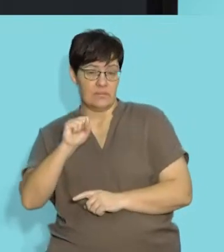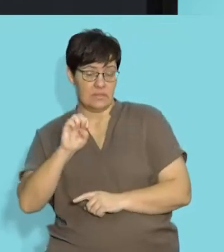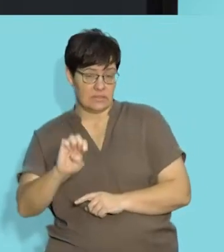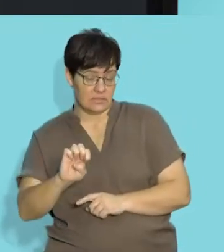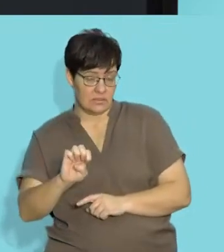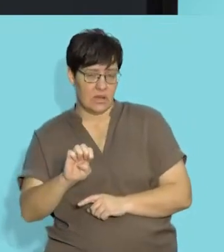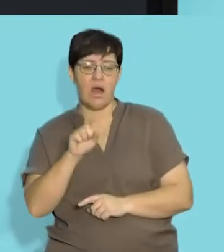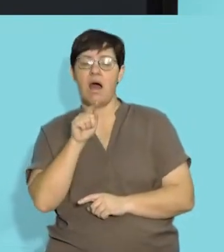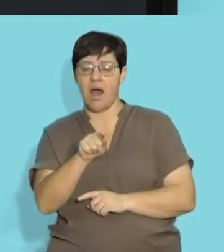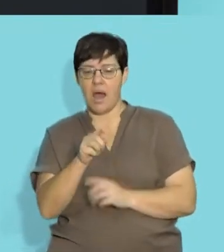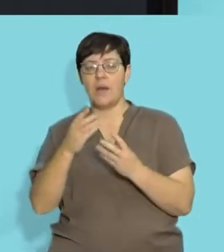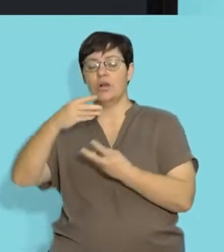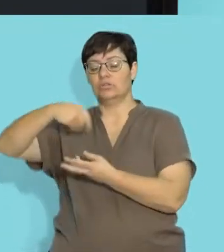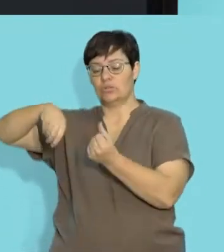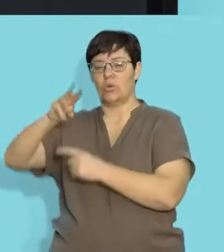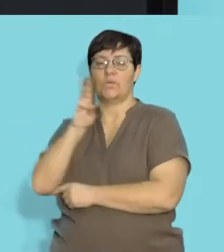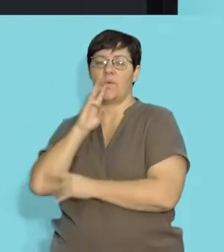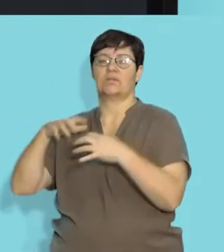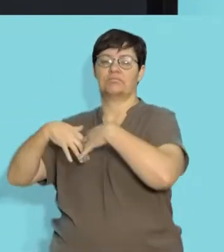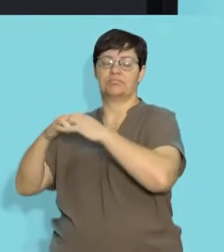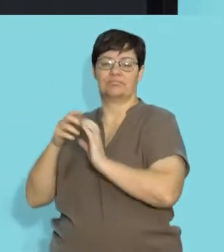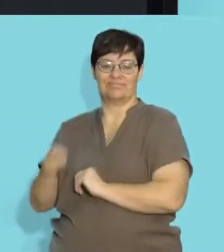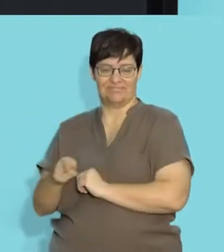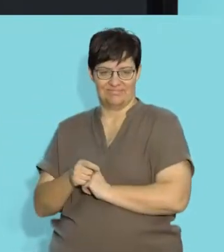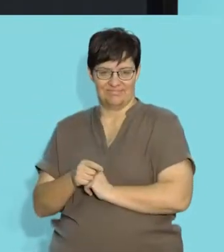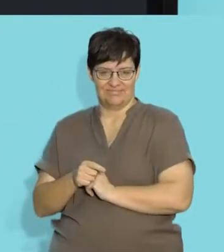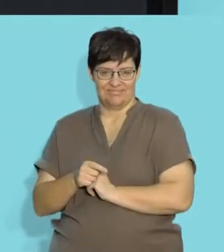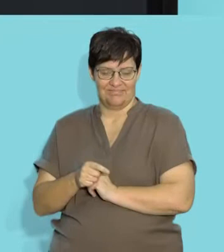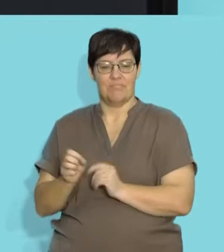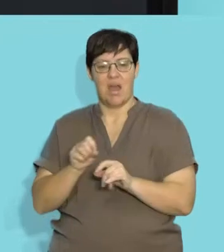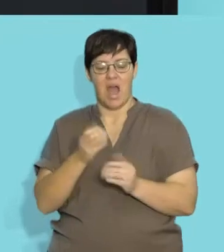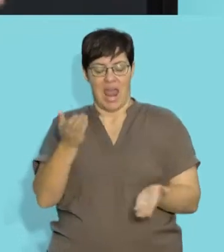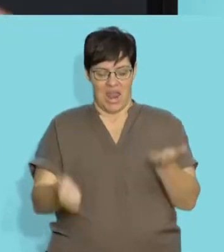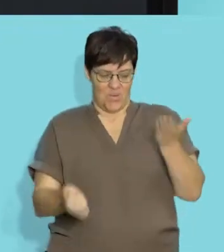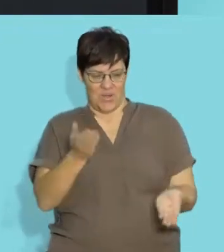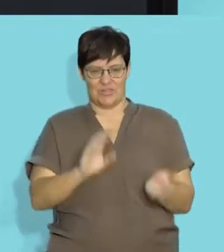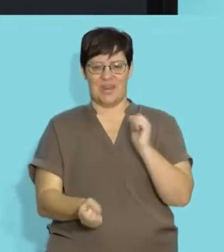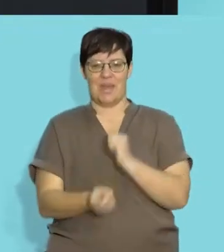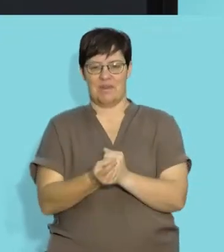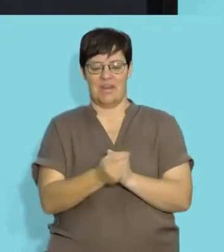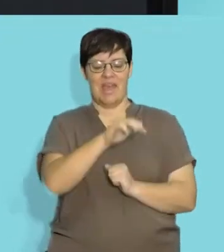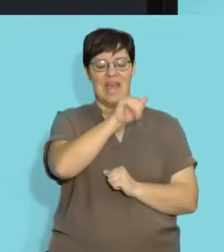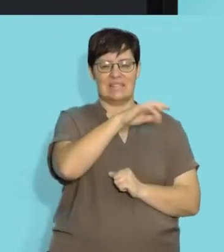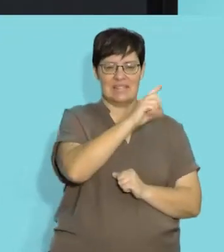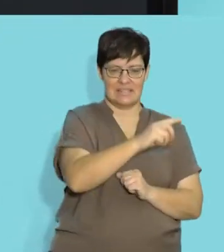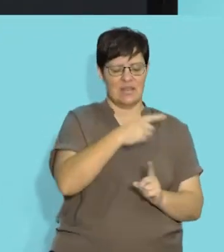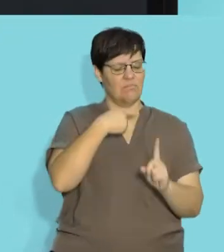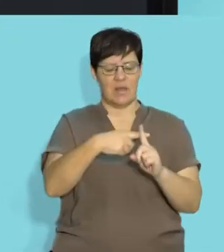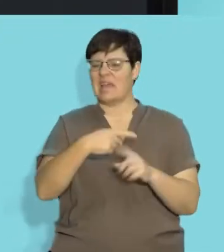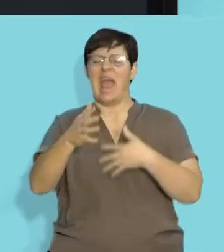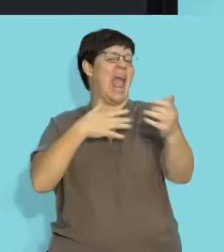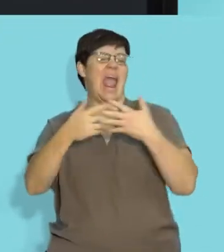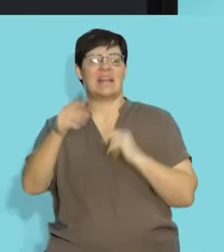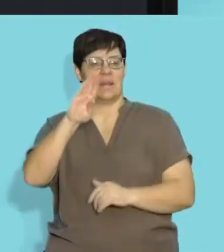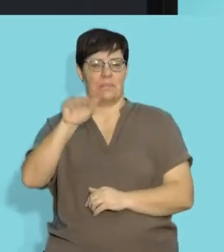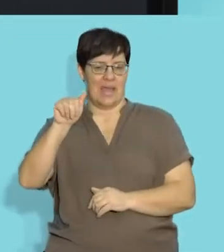each other, they actually form salt and water, okay? So that's the general equation involving an acid and